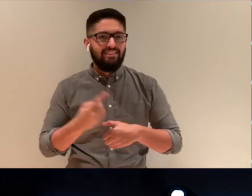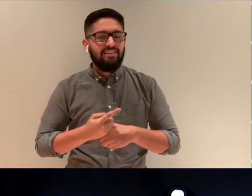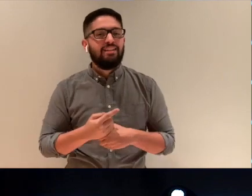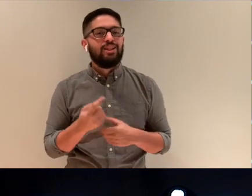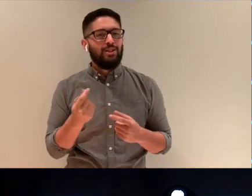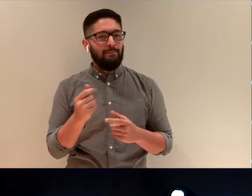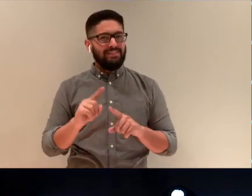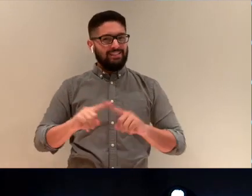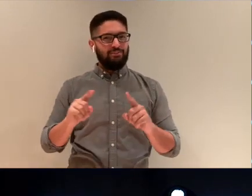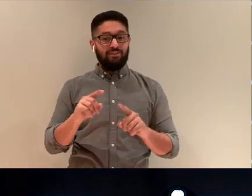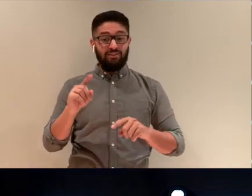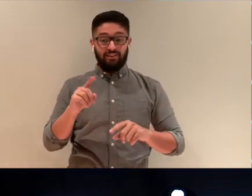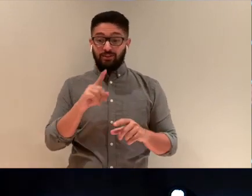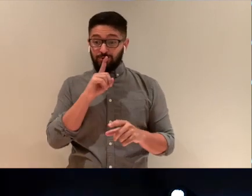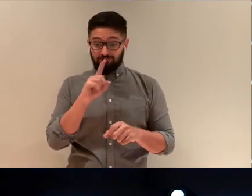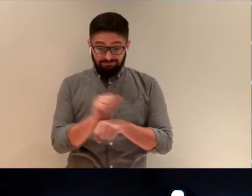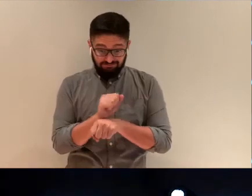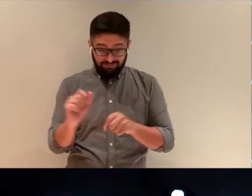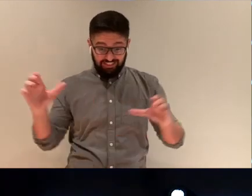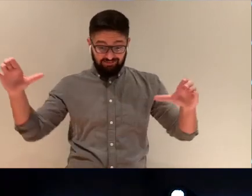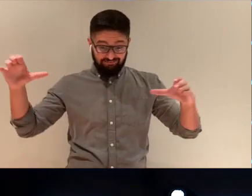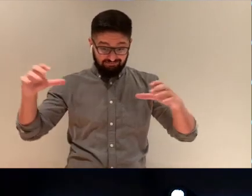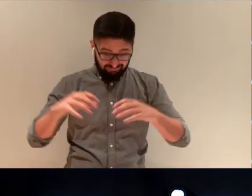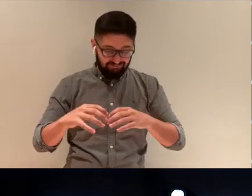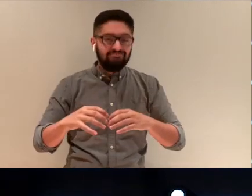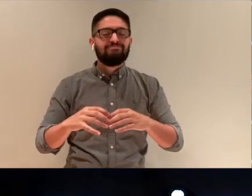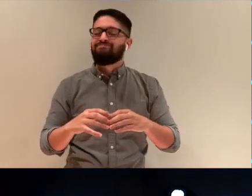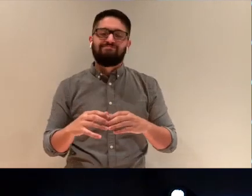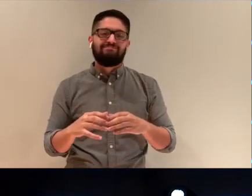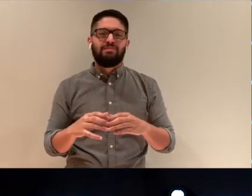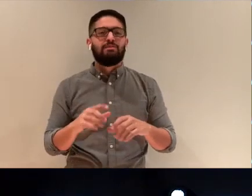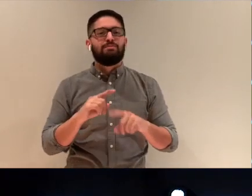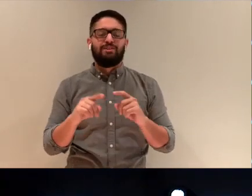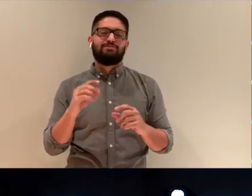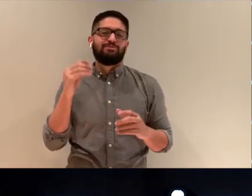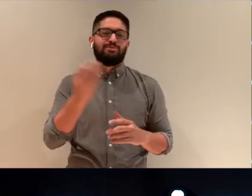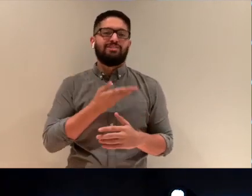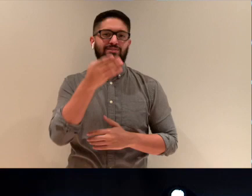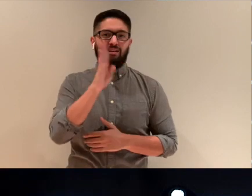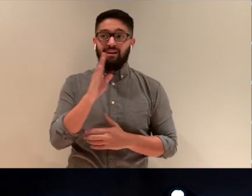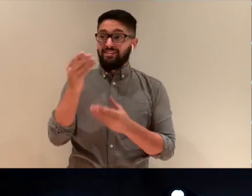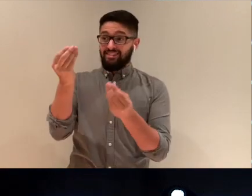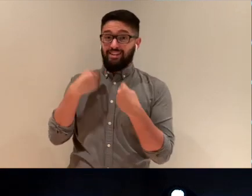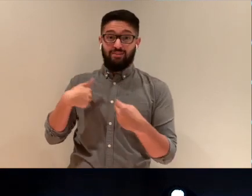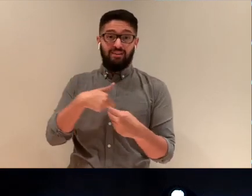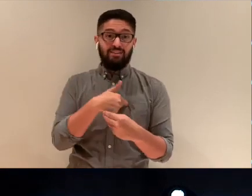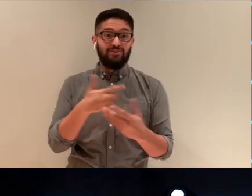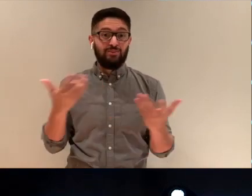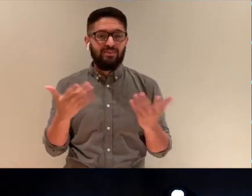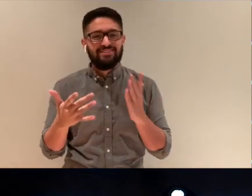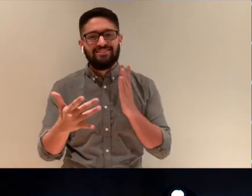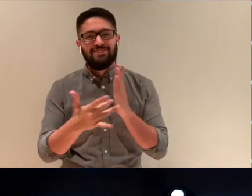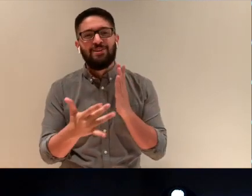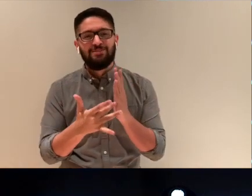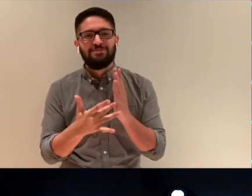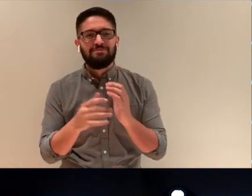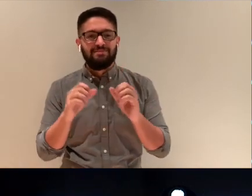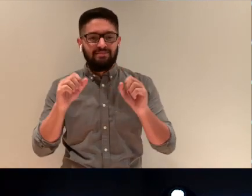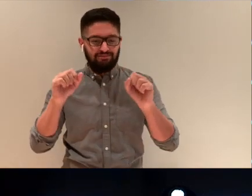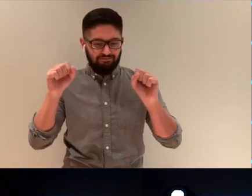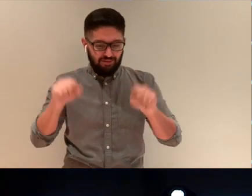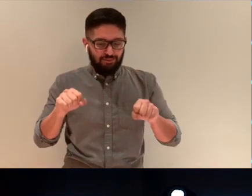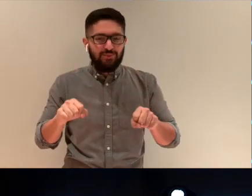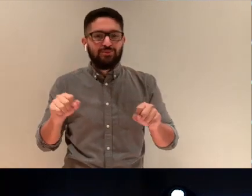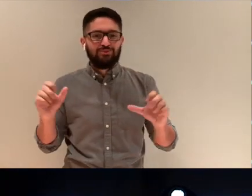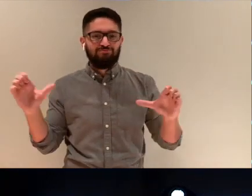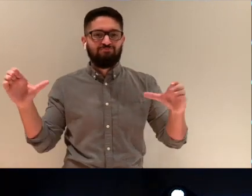obviously, today's a little different. We're not able to gather physically at our locations, but man, by the grace of God, he has given us technology